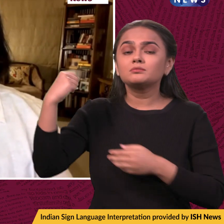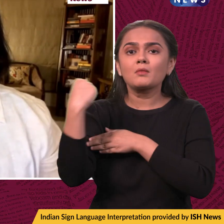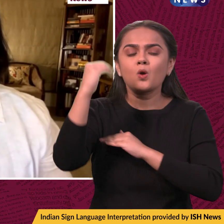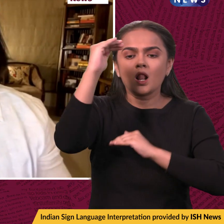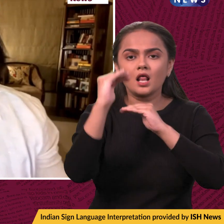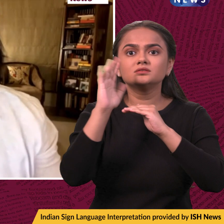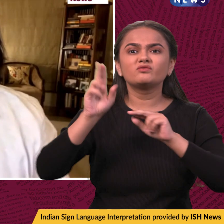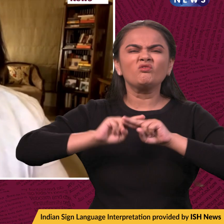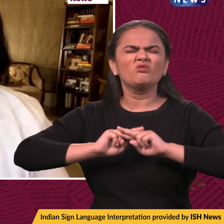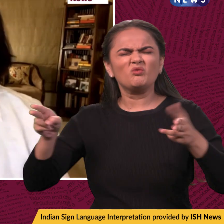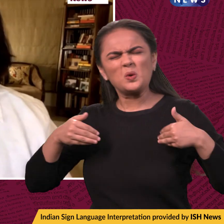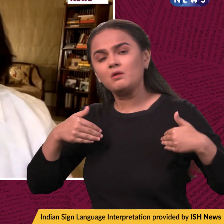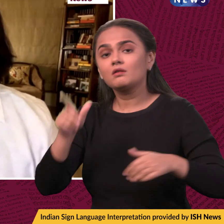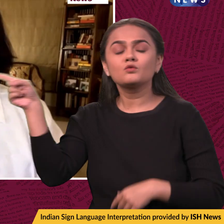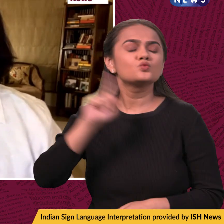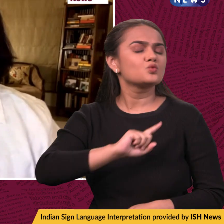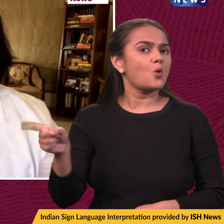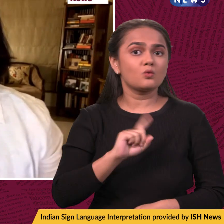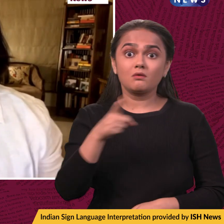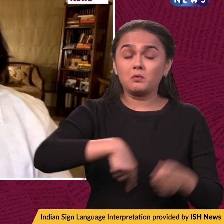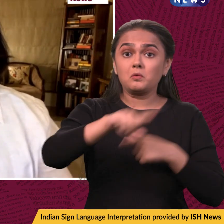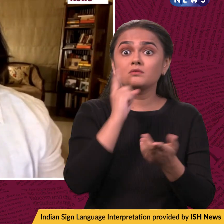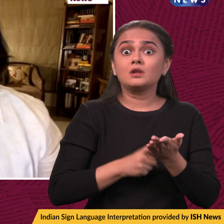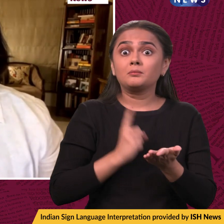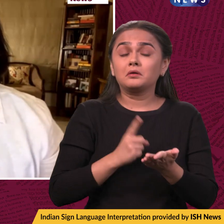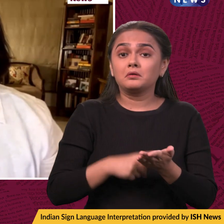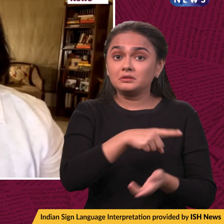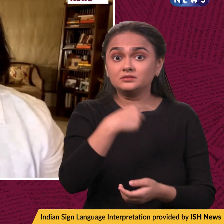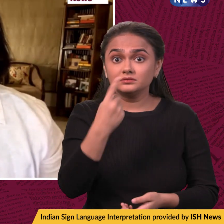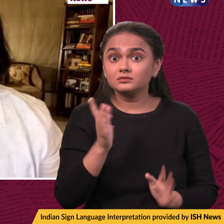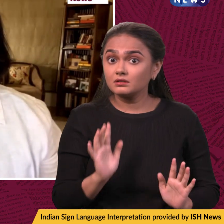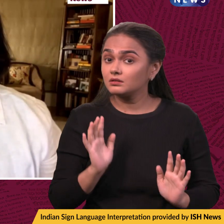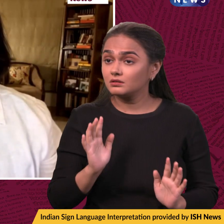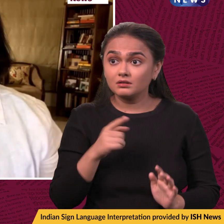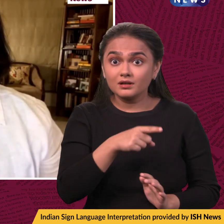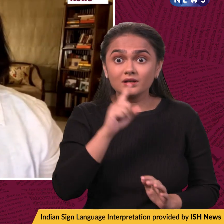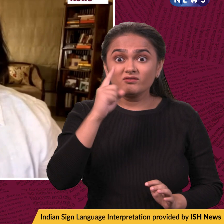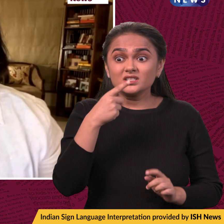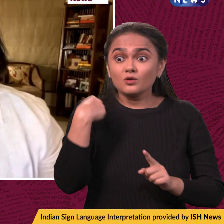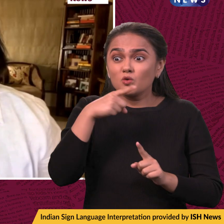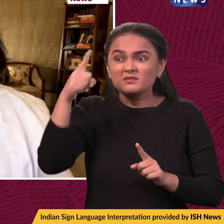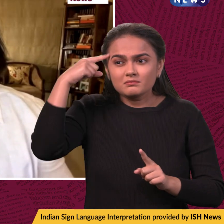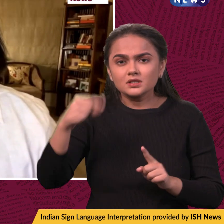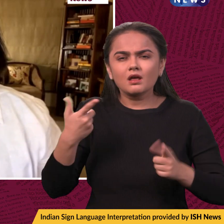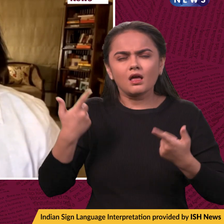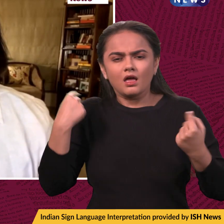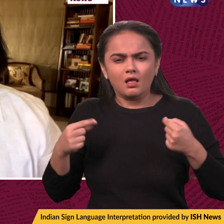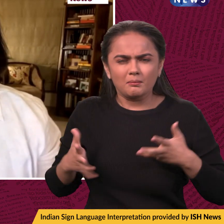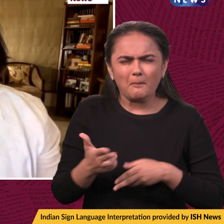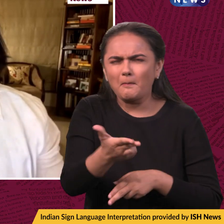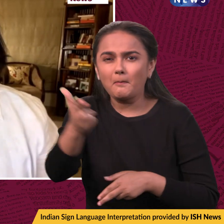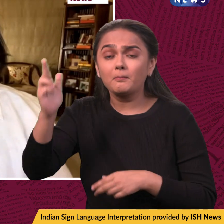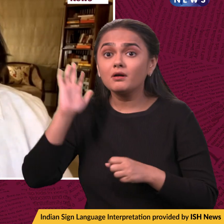and the victims of the family of the victims will not receive until and unless the culprit of the